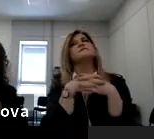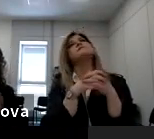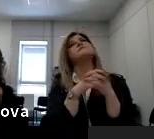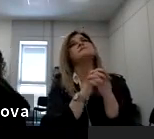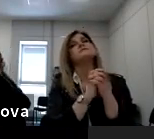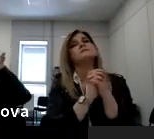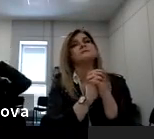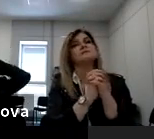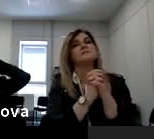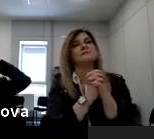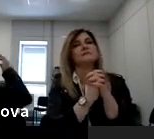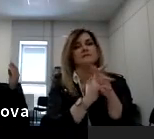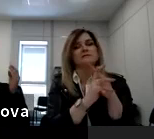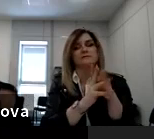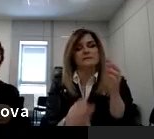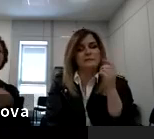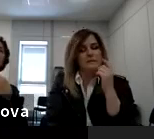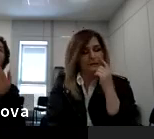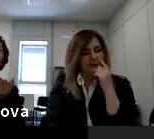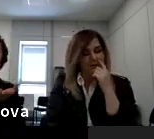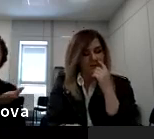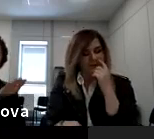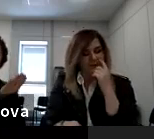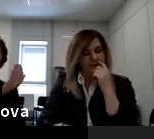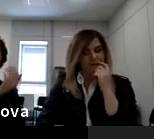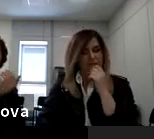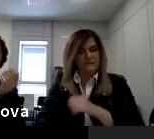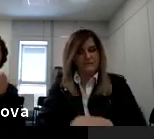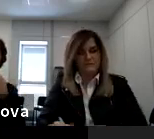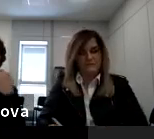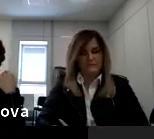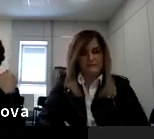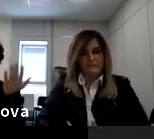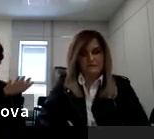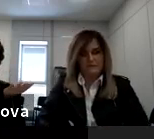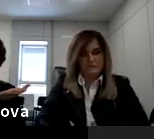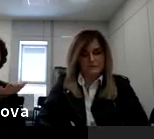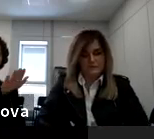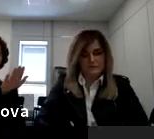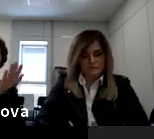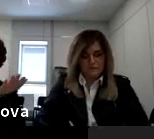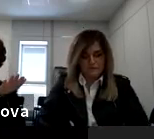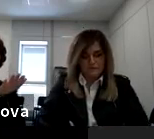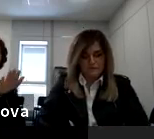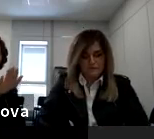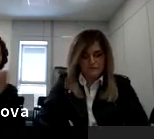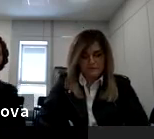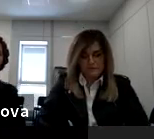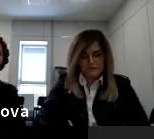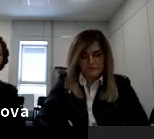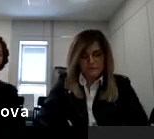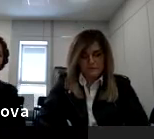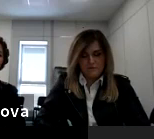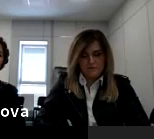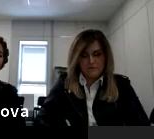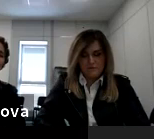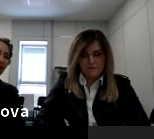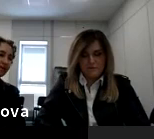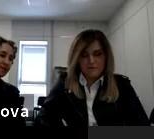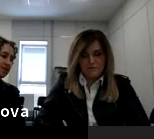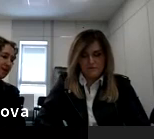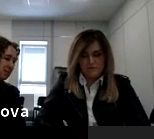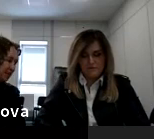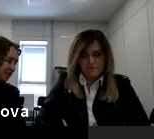Of course, this lighting fixture is so small that you can use it even inside the building.